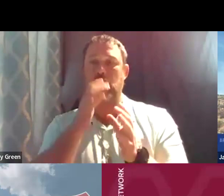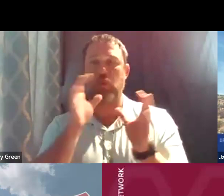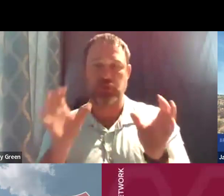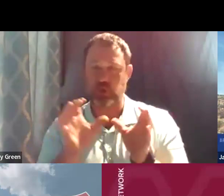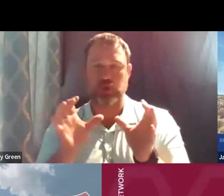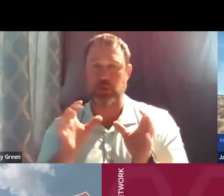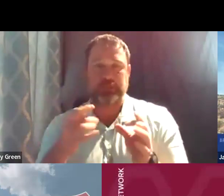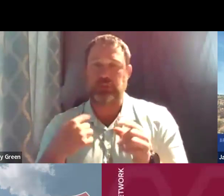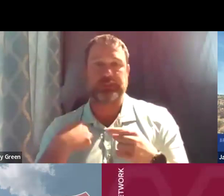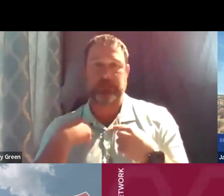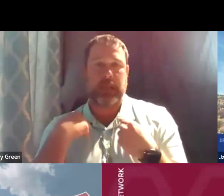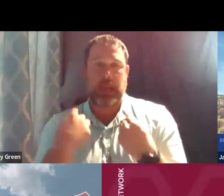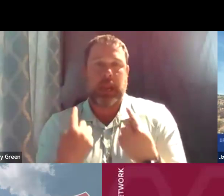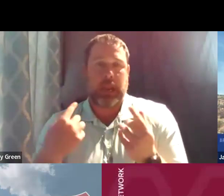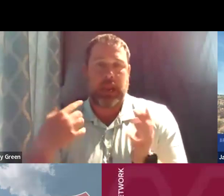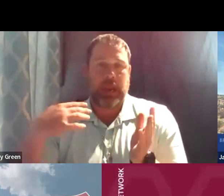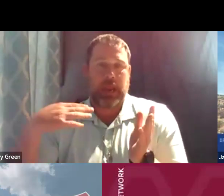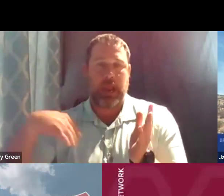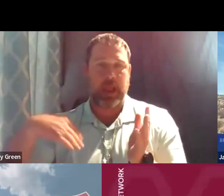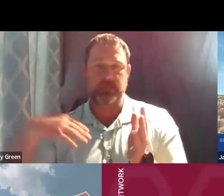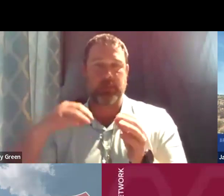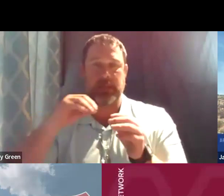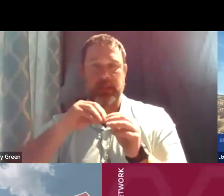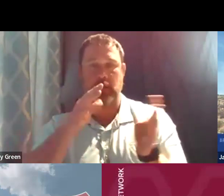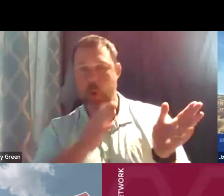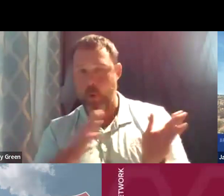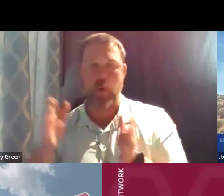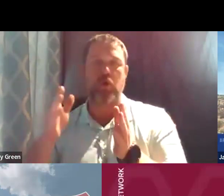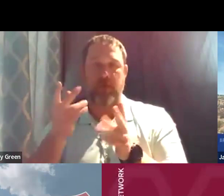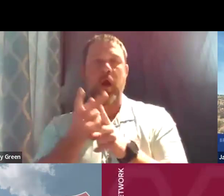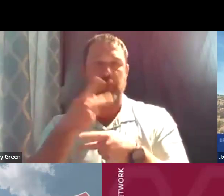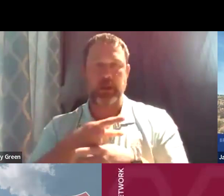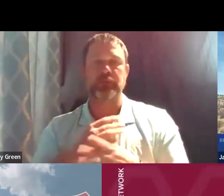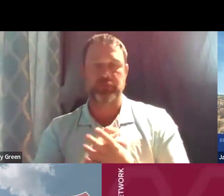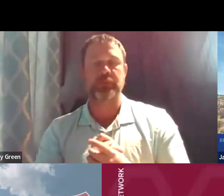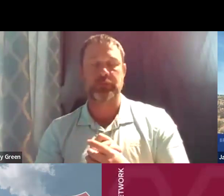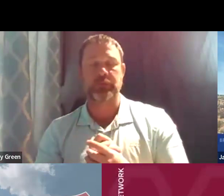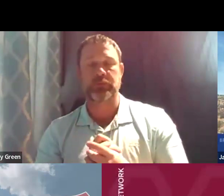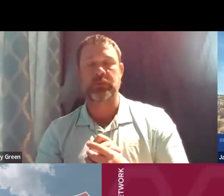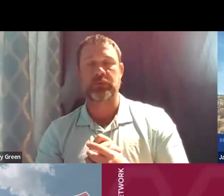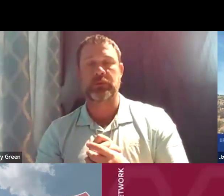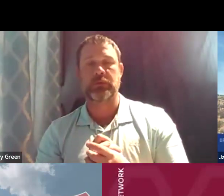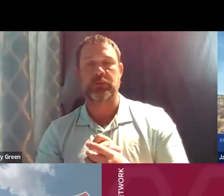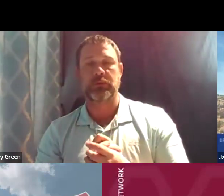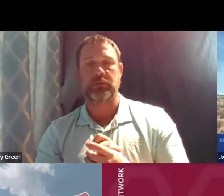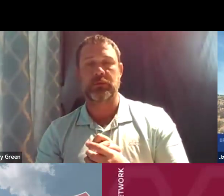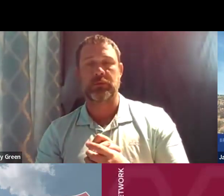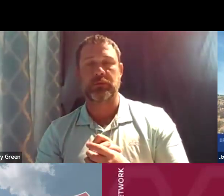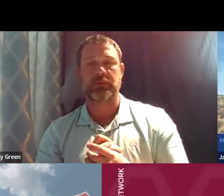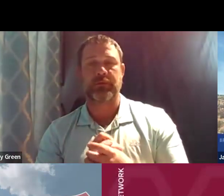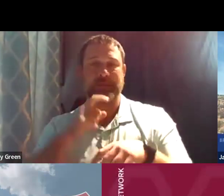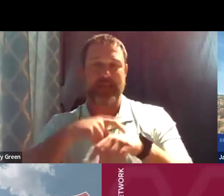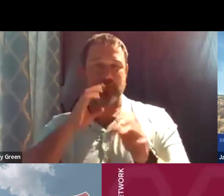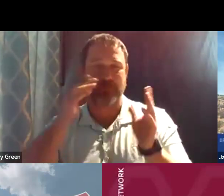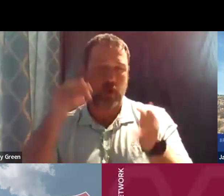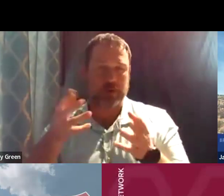just hasn't been, in the order of operations, the time to focus